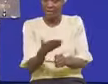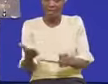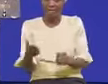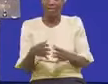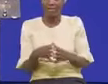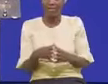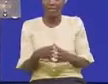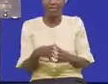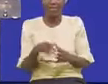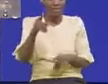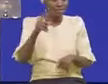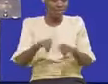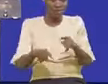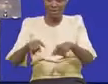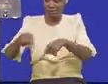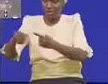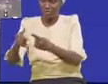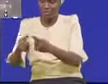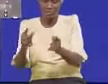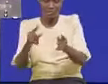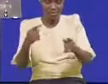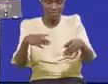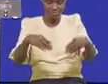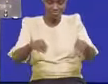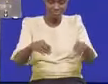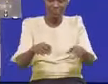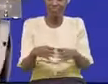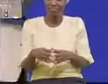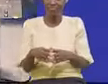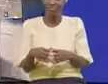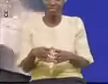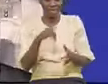You cannot go to the market.